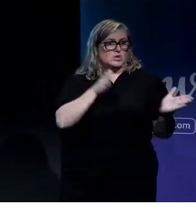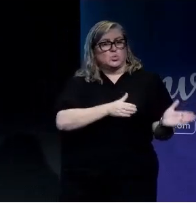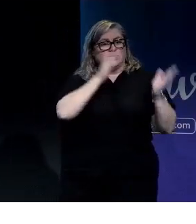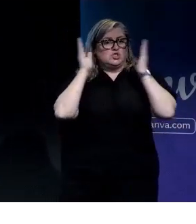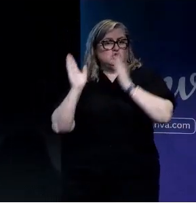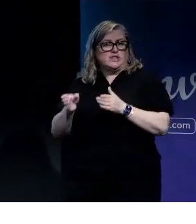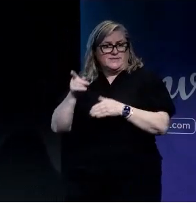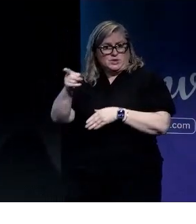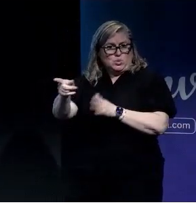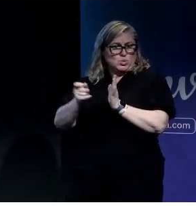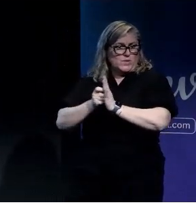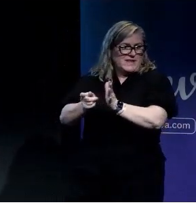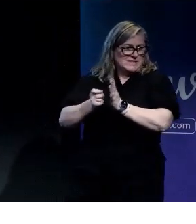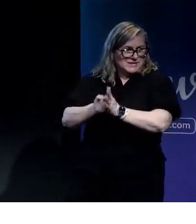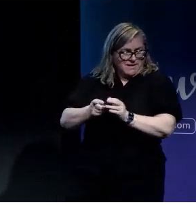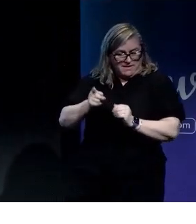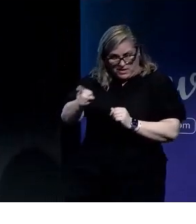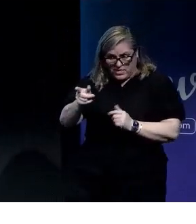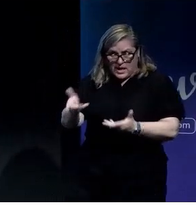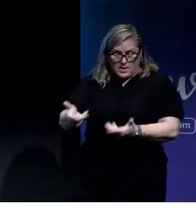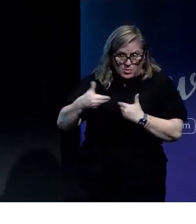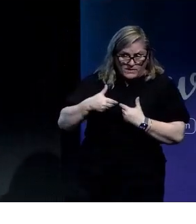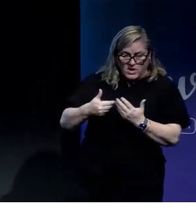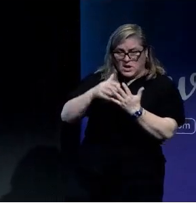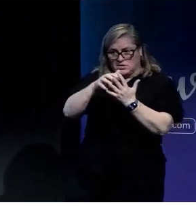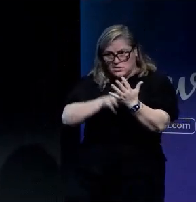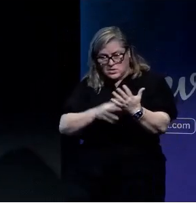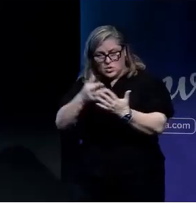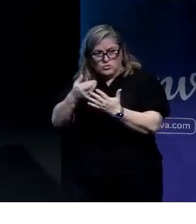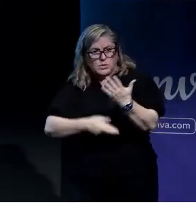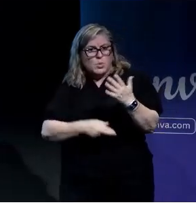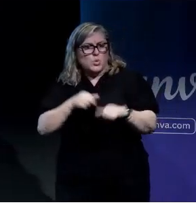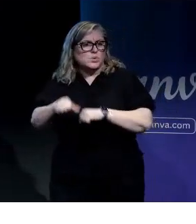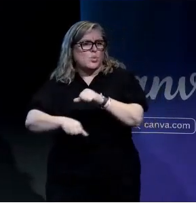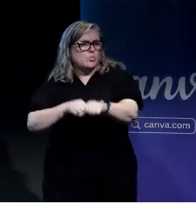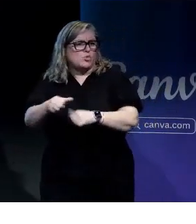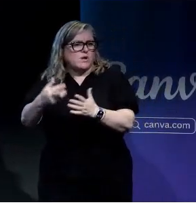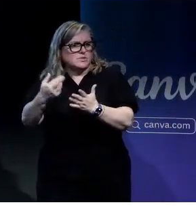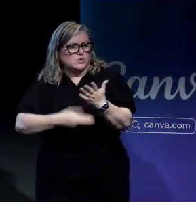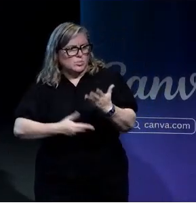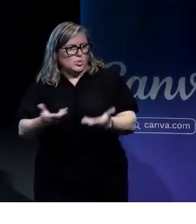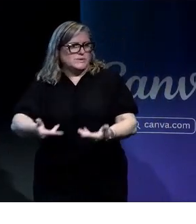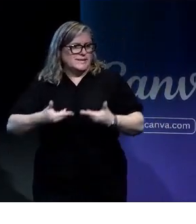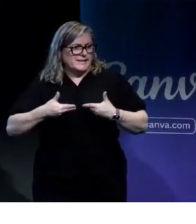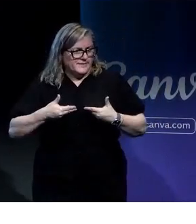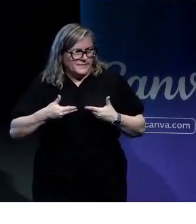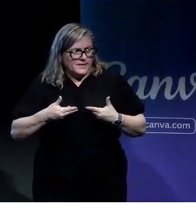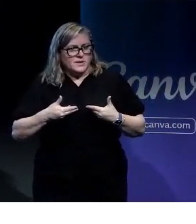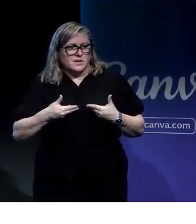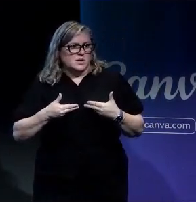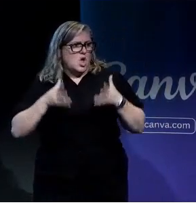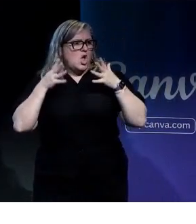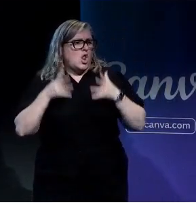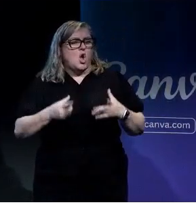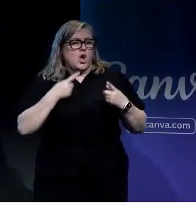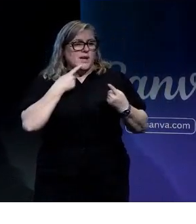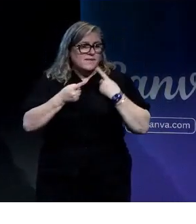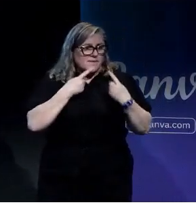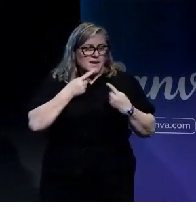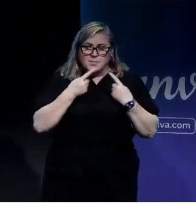have them provide you with the reports or some progress reports, as much as information as they're willing to give